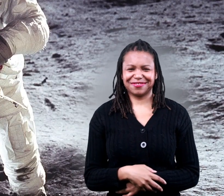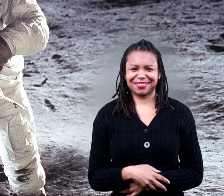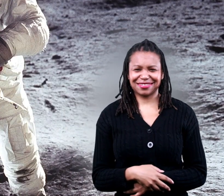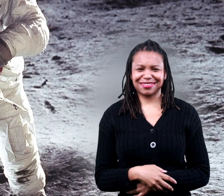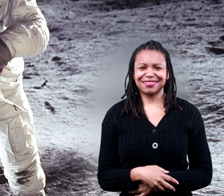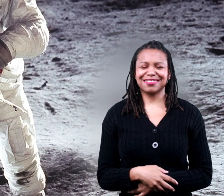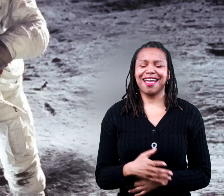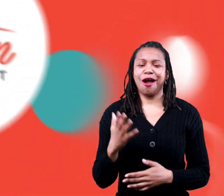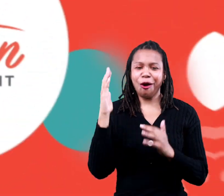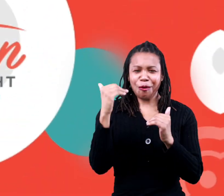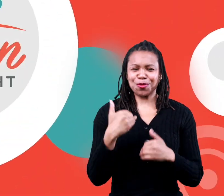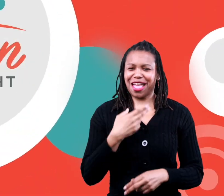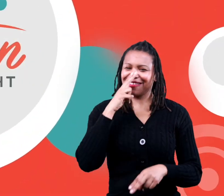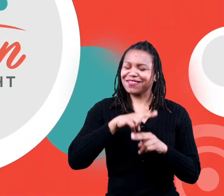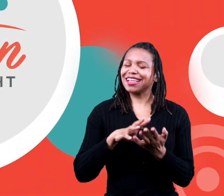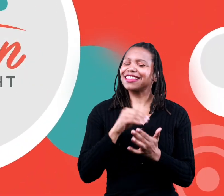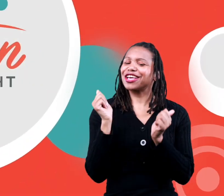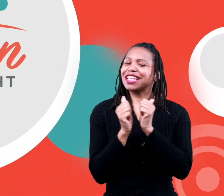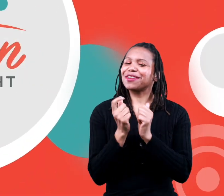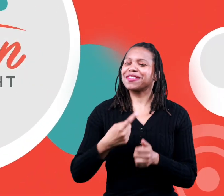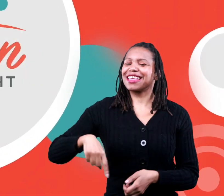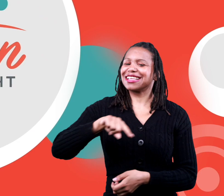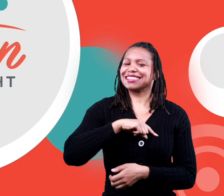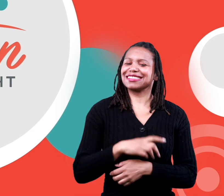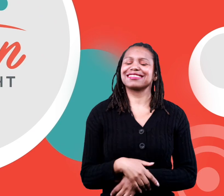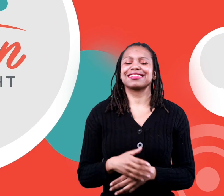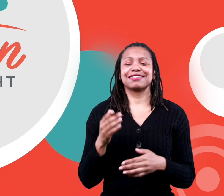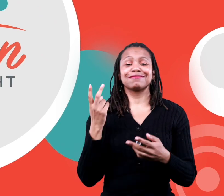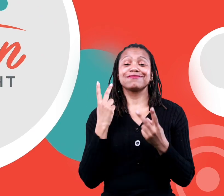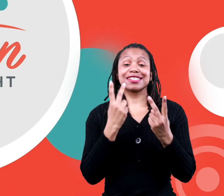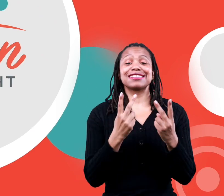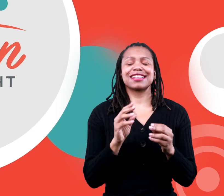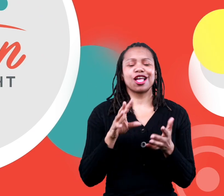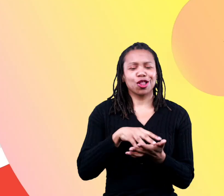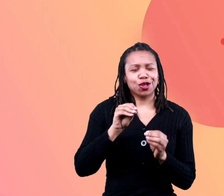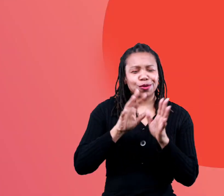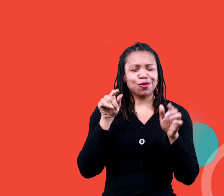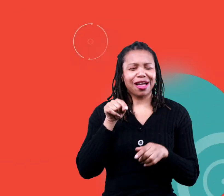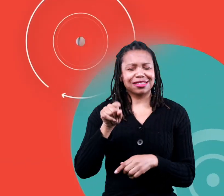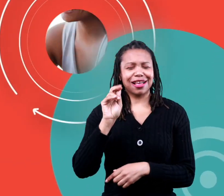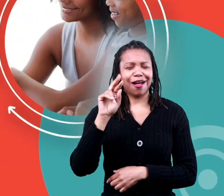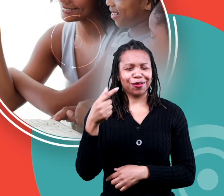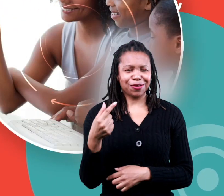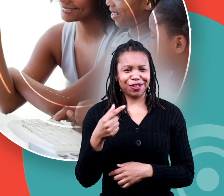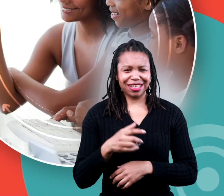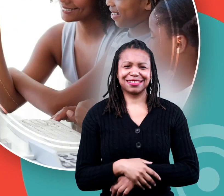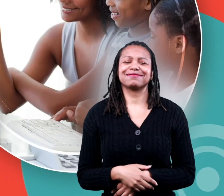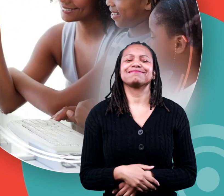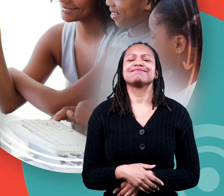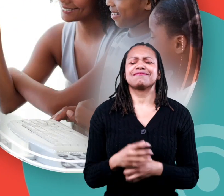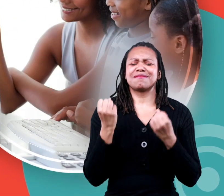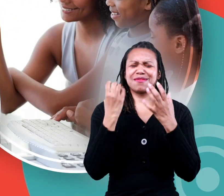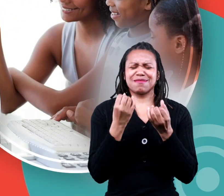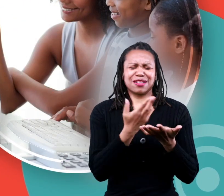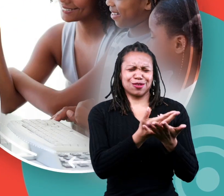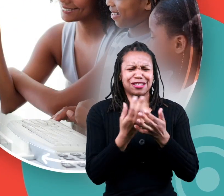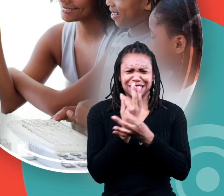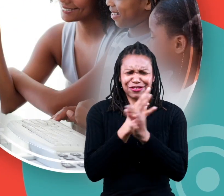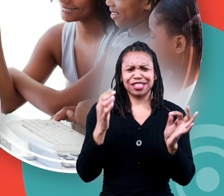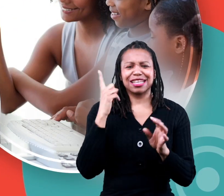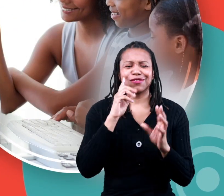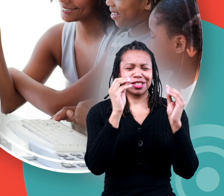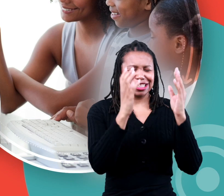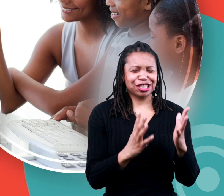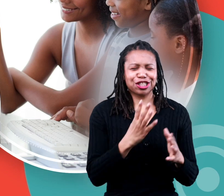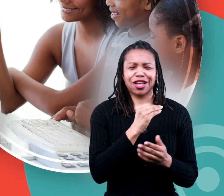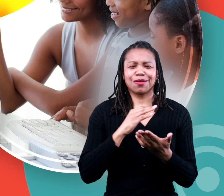in history. Hope you had fun learning with us. Visit us at learnbright.org for